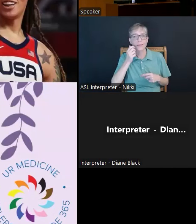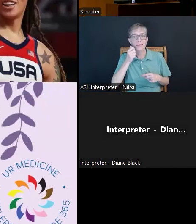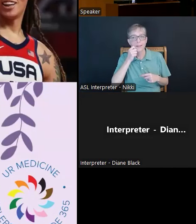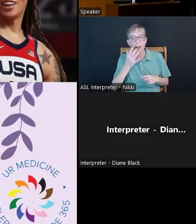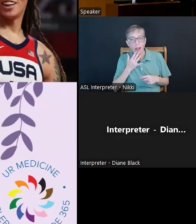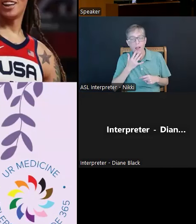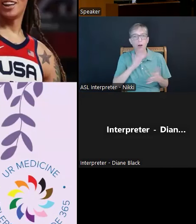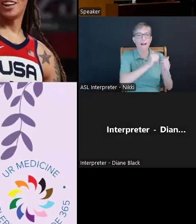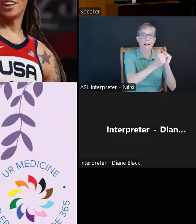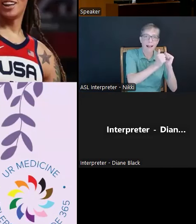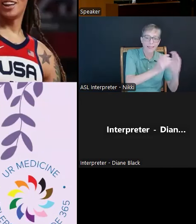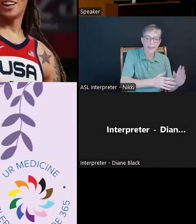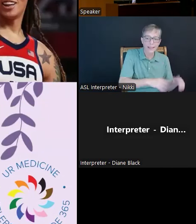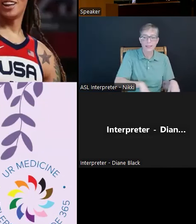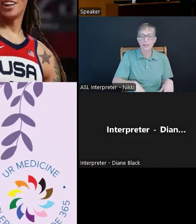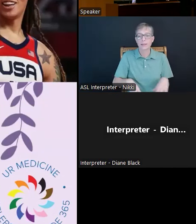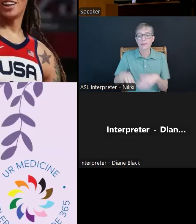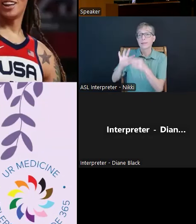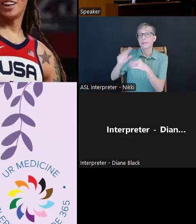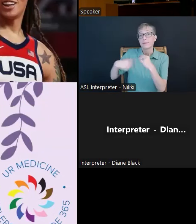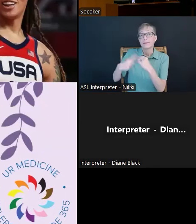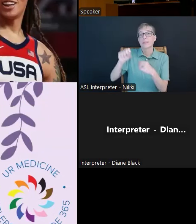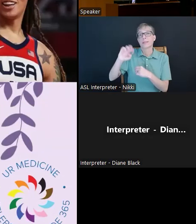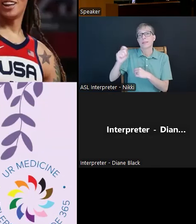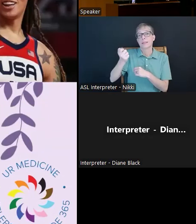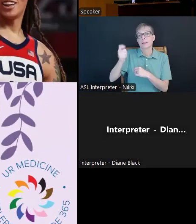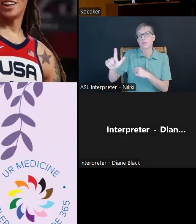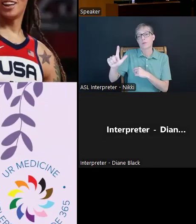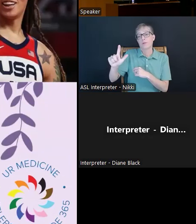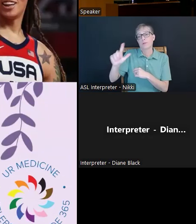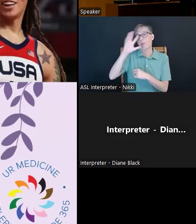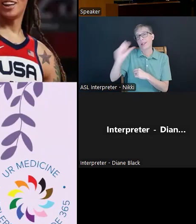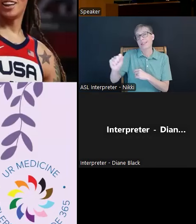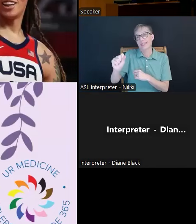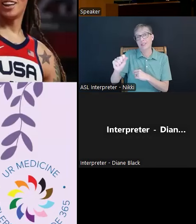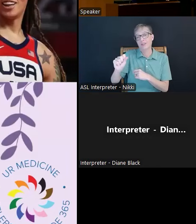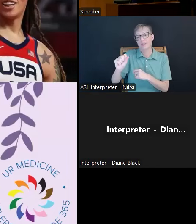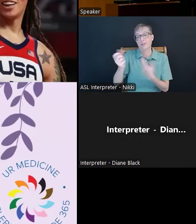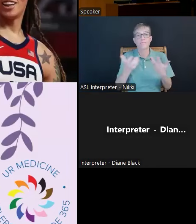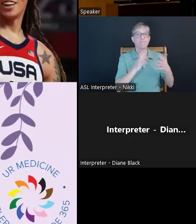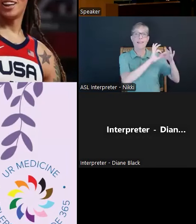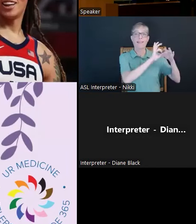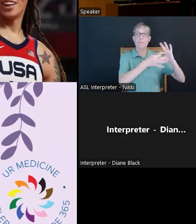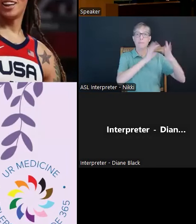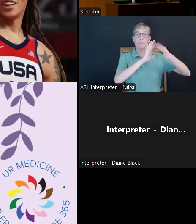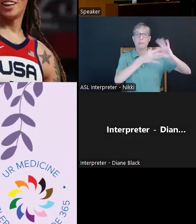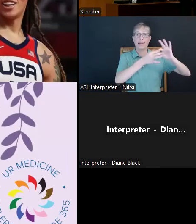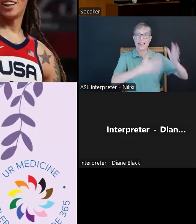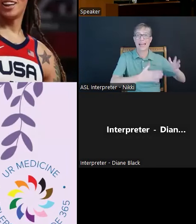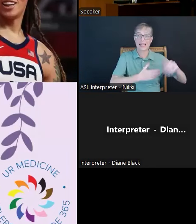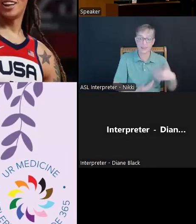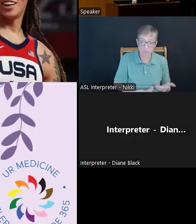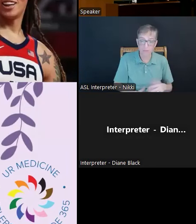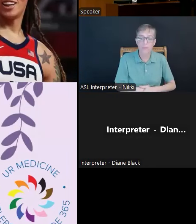athlete, comments about sexual orientation, that this is an Olympian. So I am going